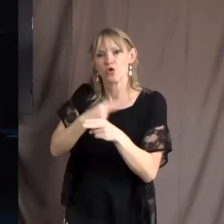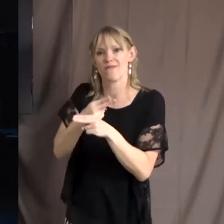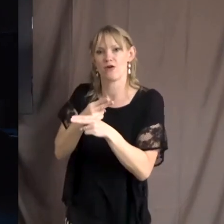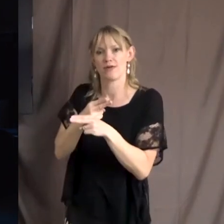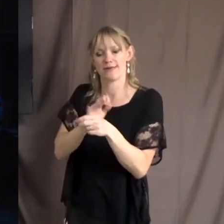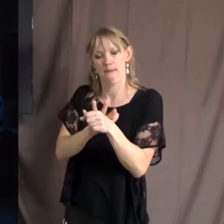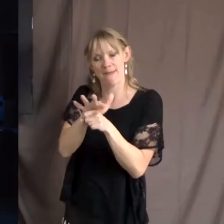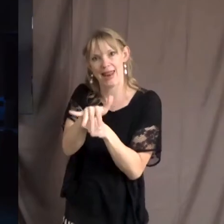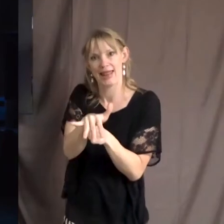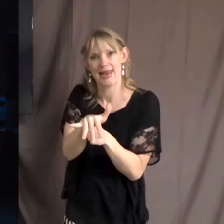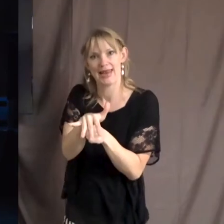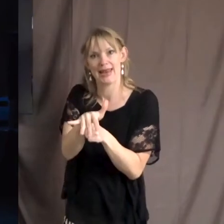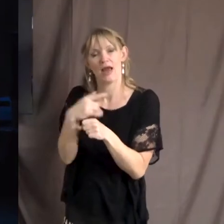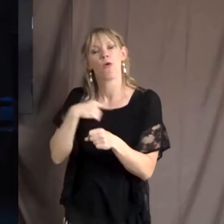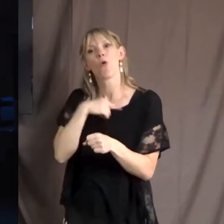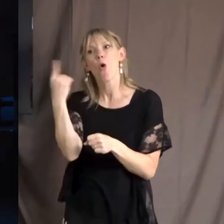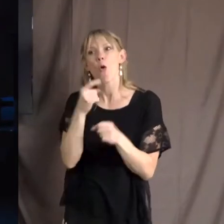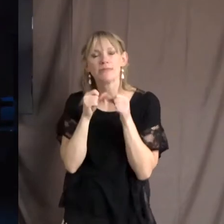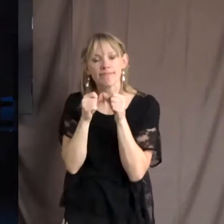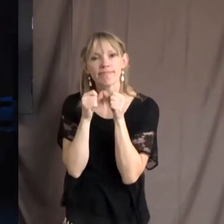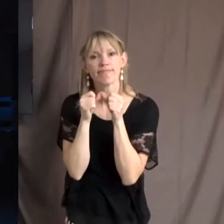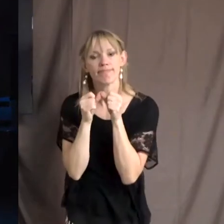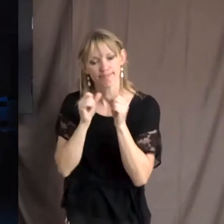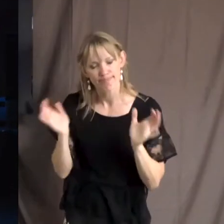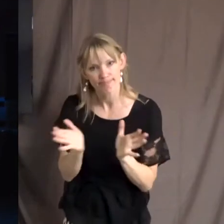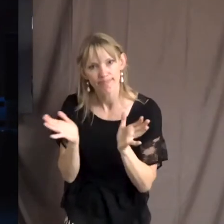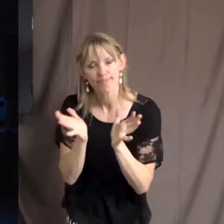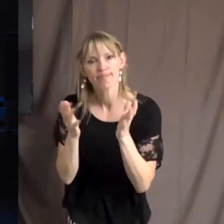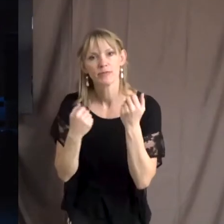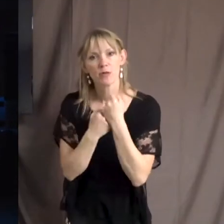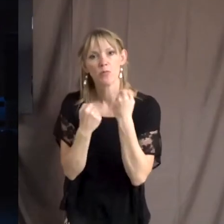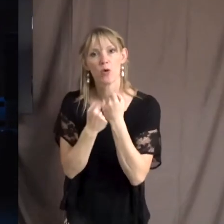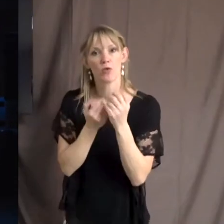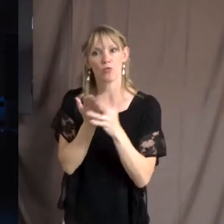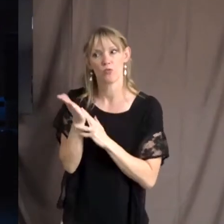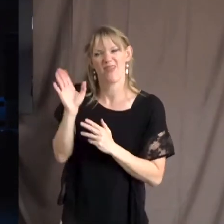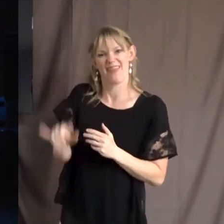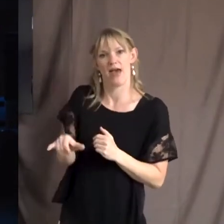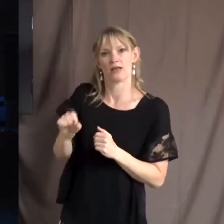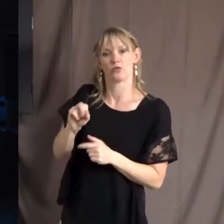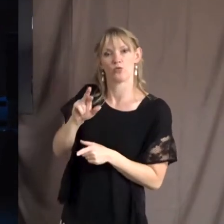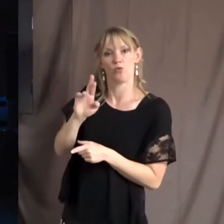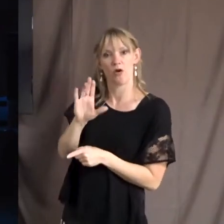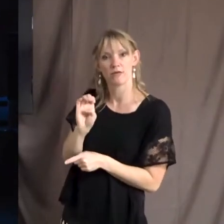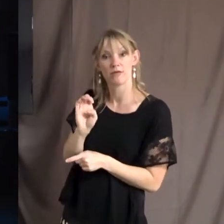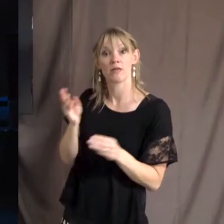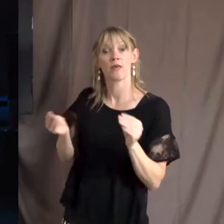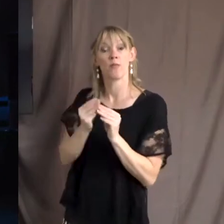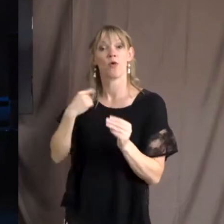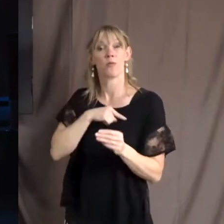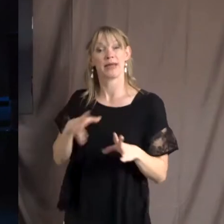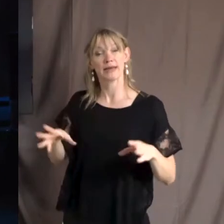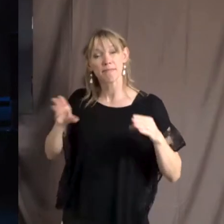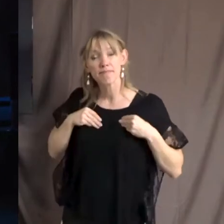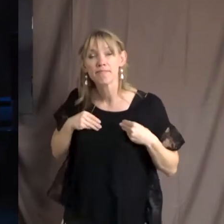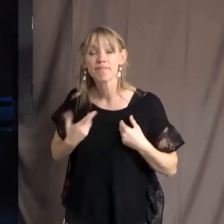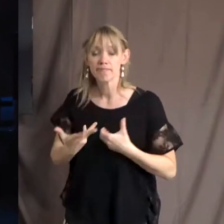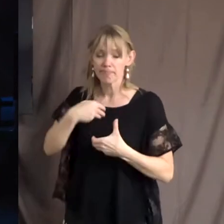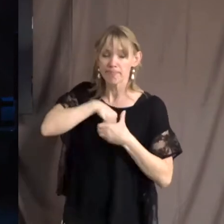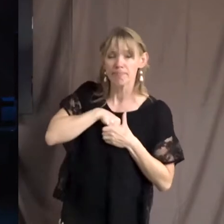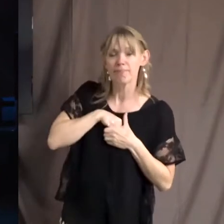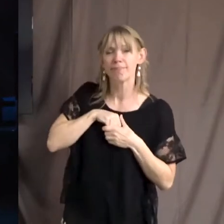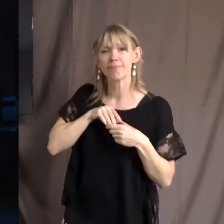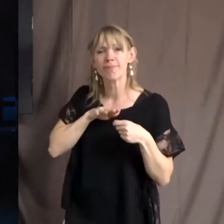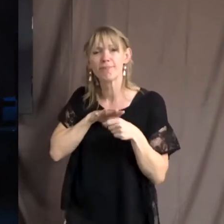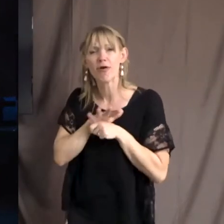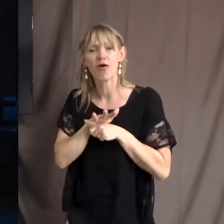always sustained by that source. And the more we embrace that fully and completely,